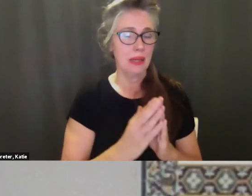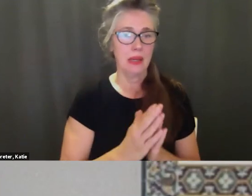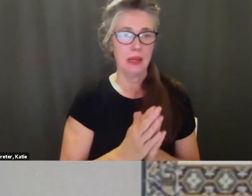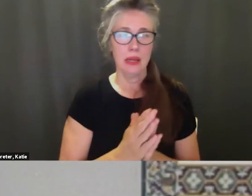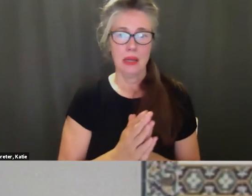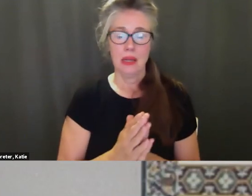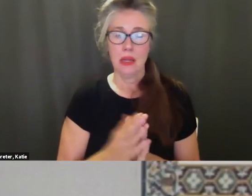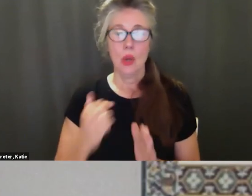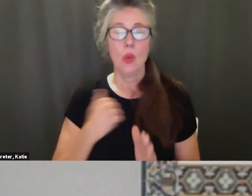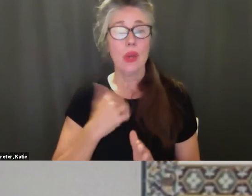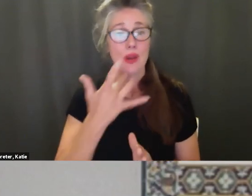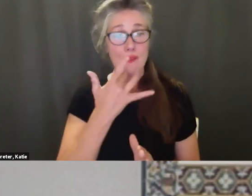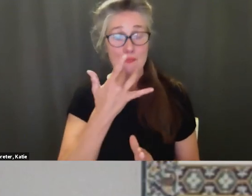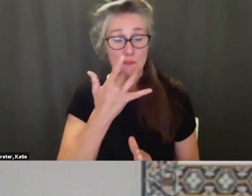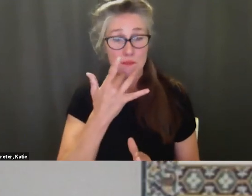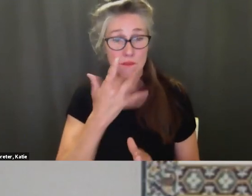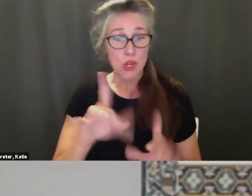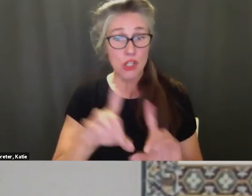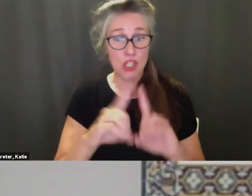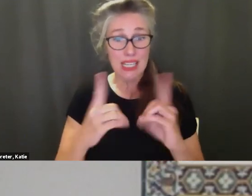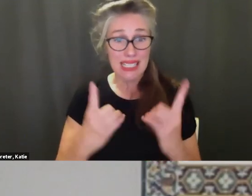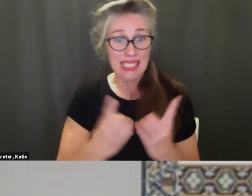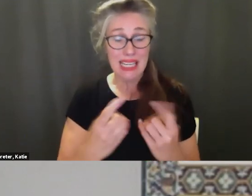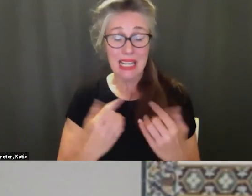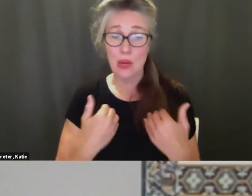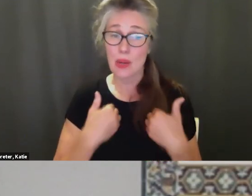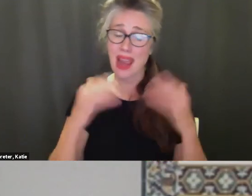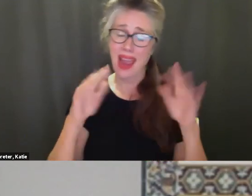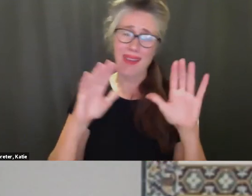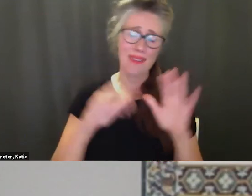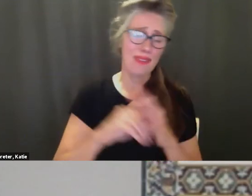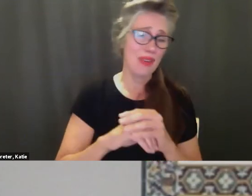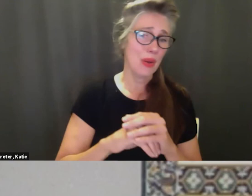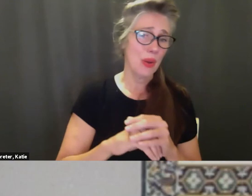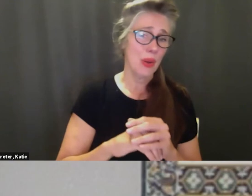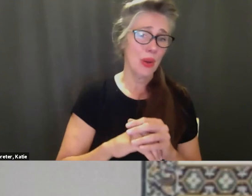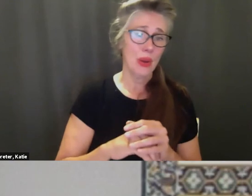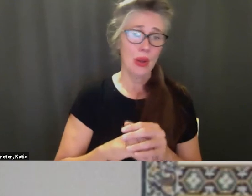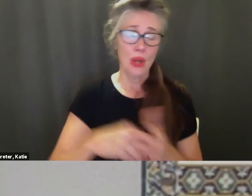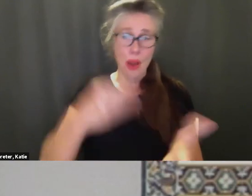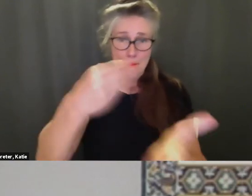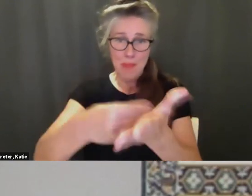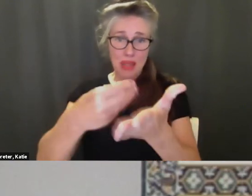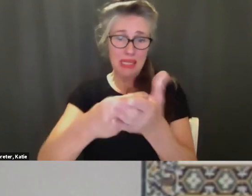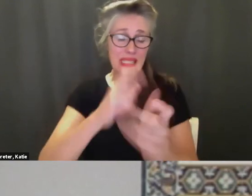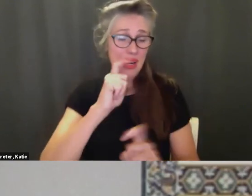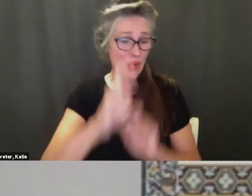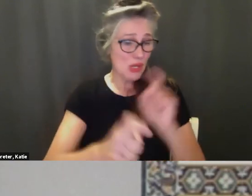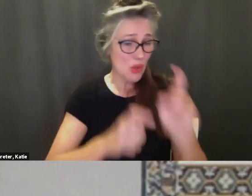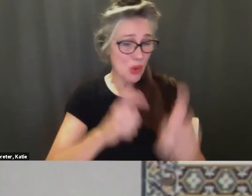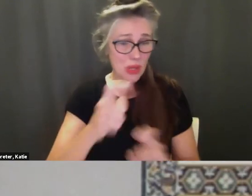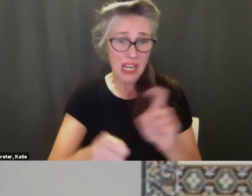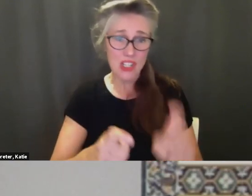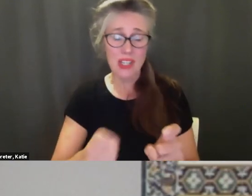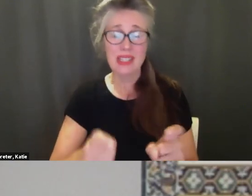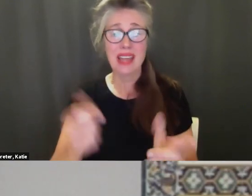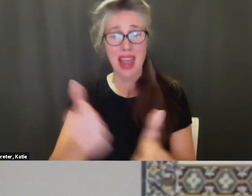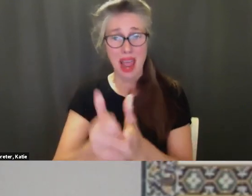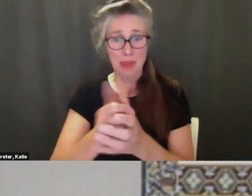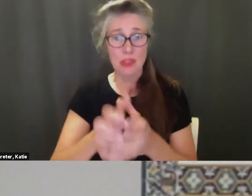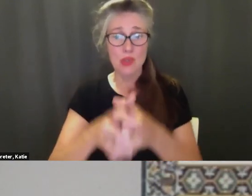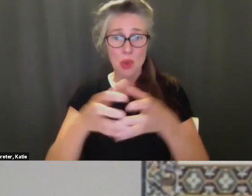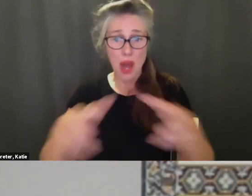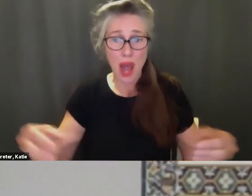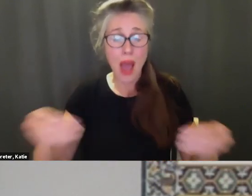very fortunate district that we have great monetary donations that help us do a lot of more things